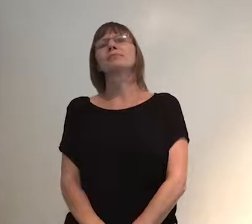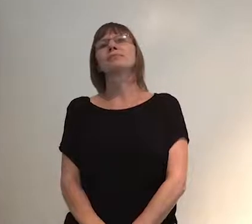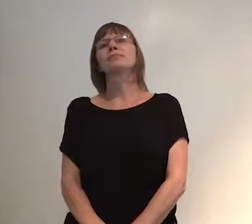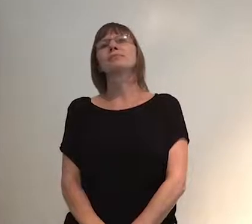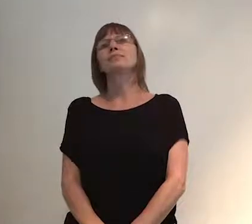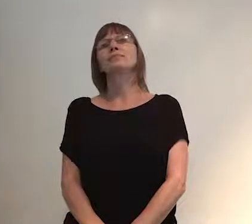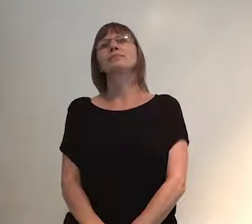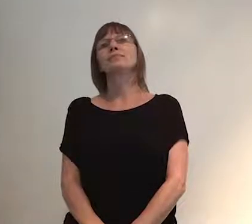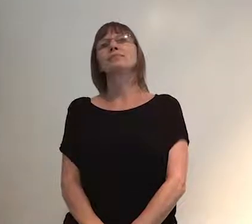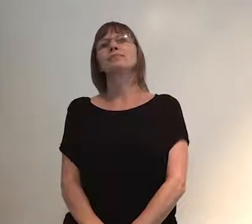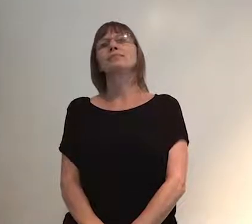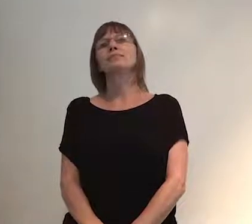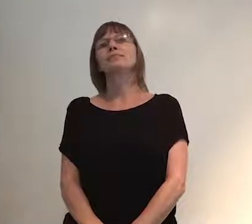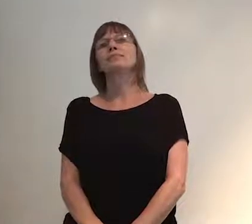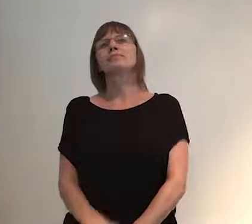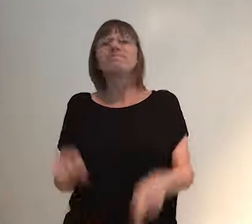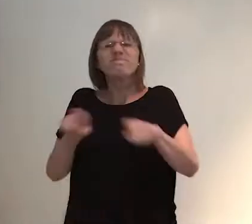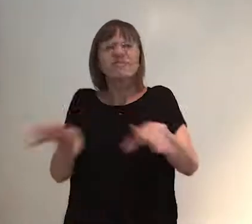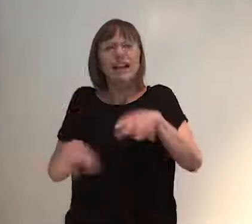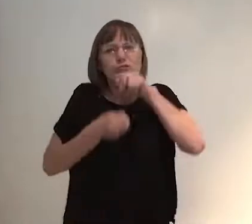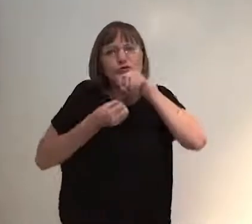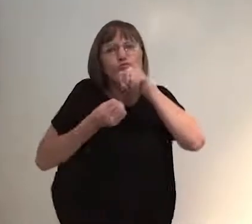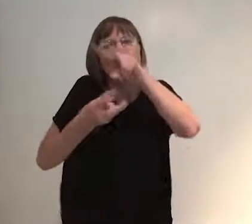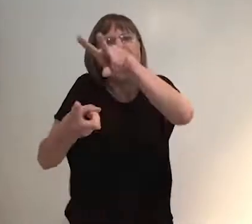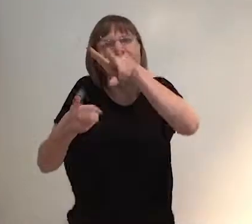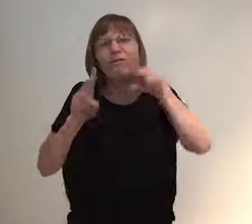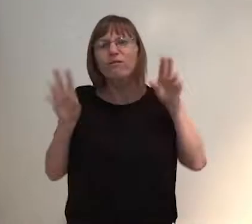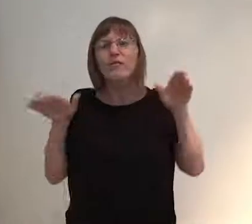slightly. Just like a dragonfly.